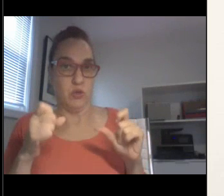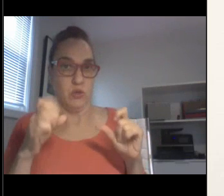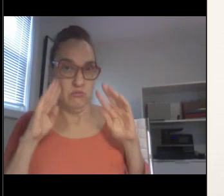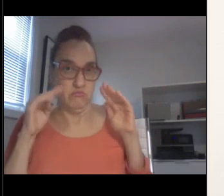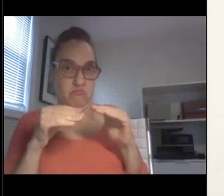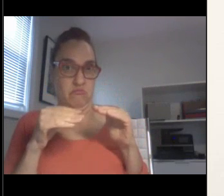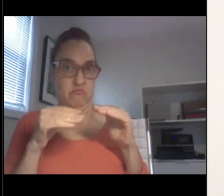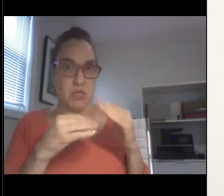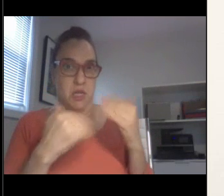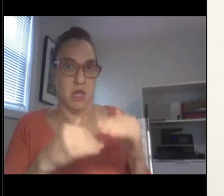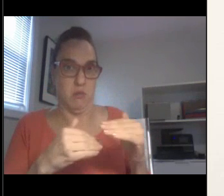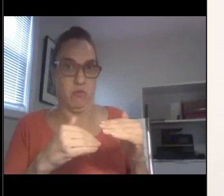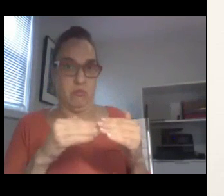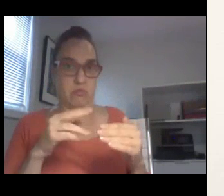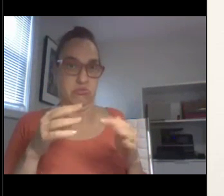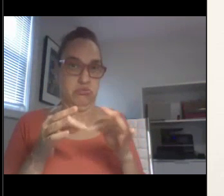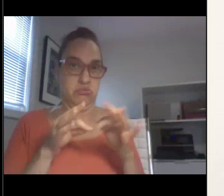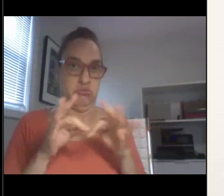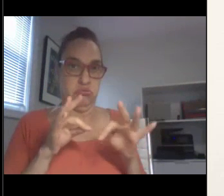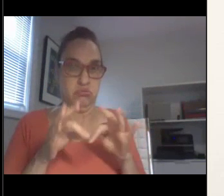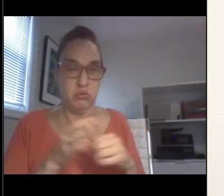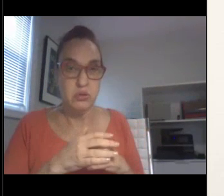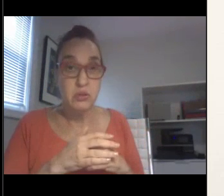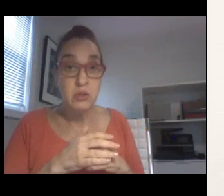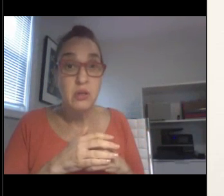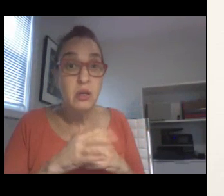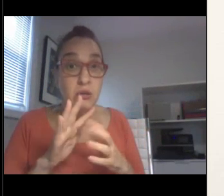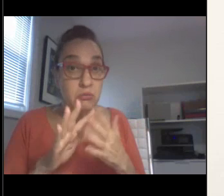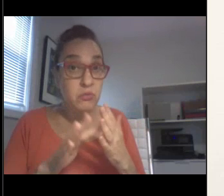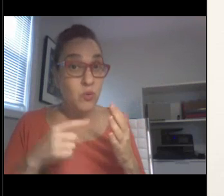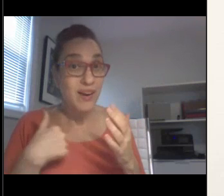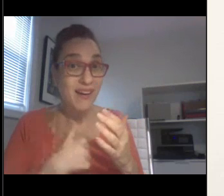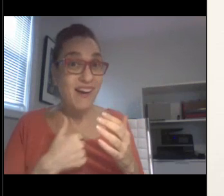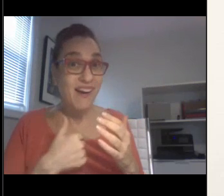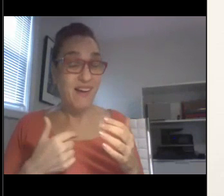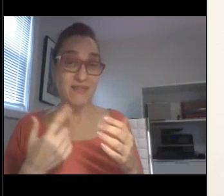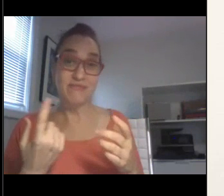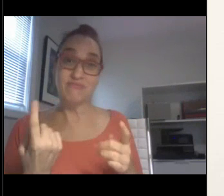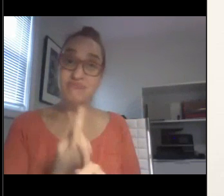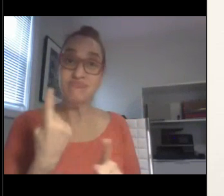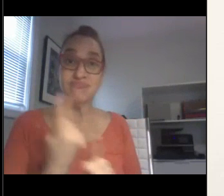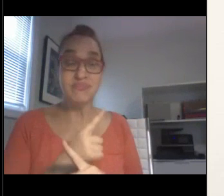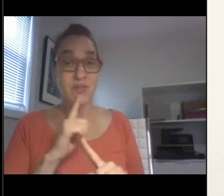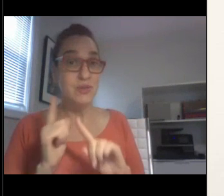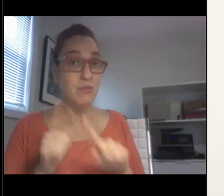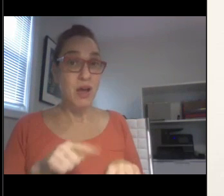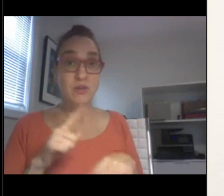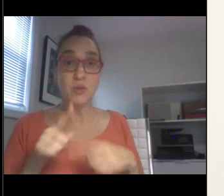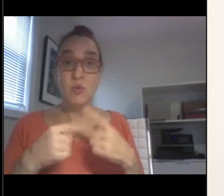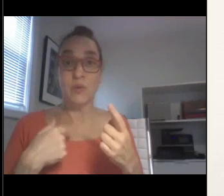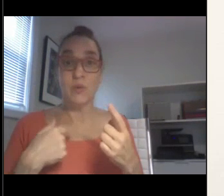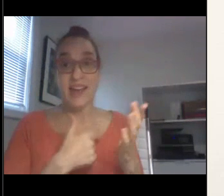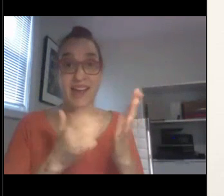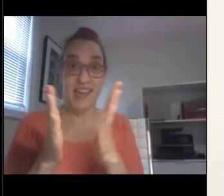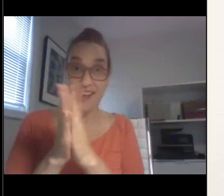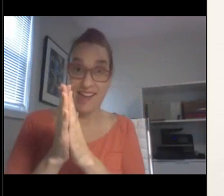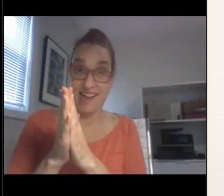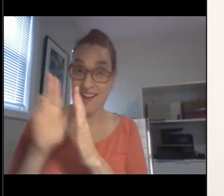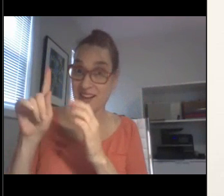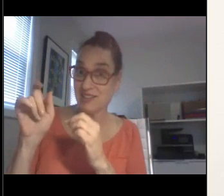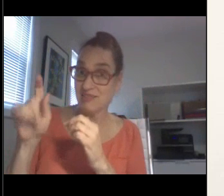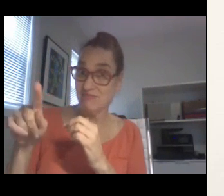These are some of the things that are typically offered as explanations or responses when these types of issues are brought up. I'm